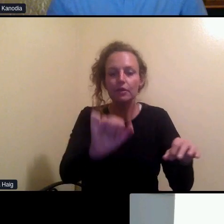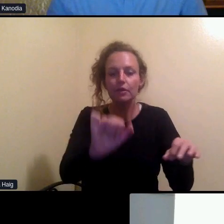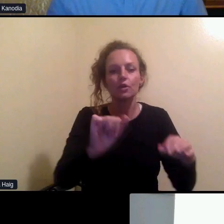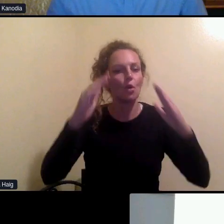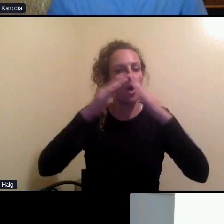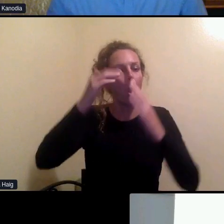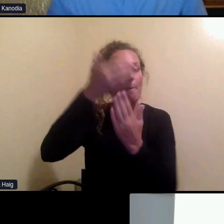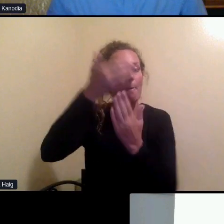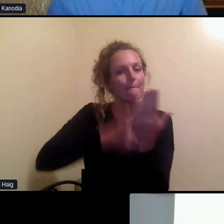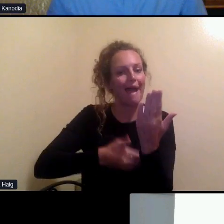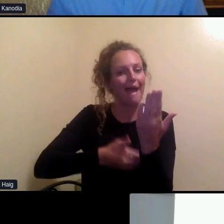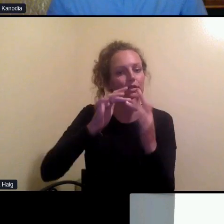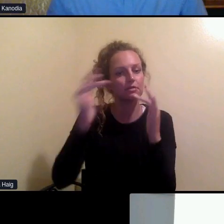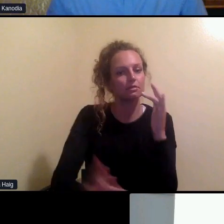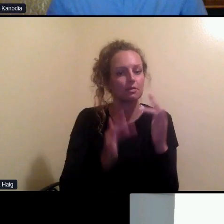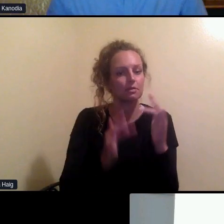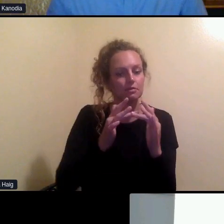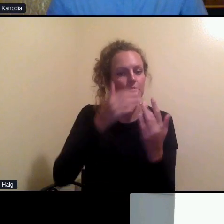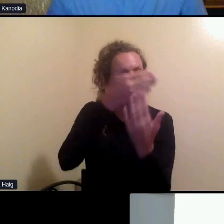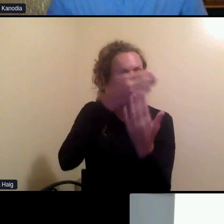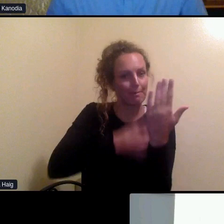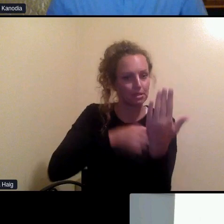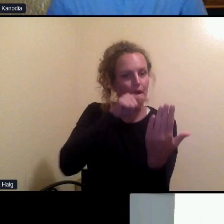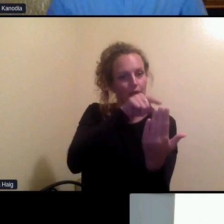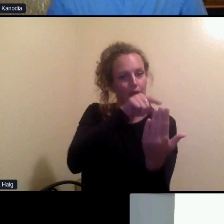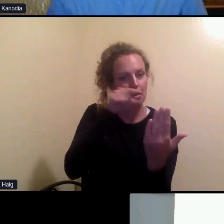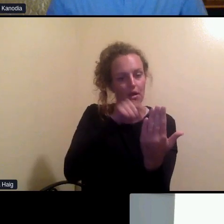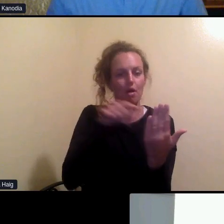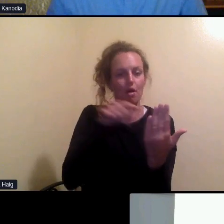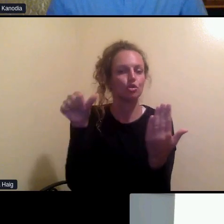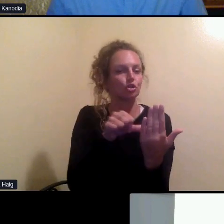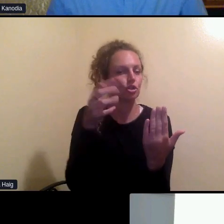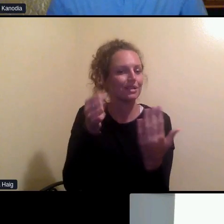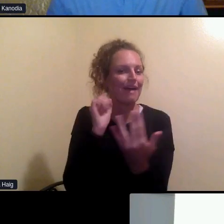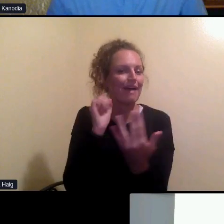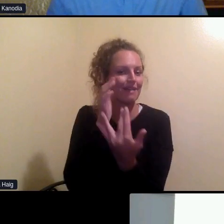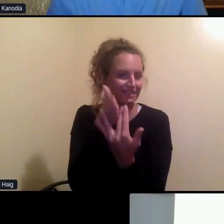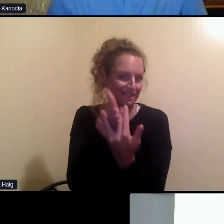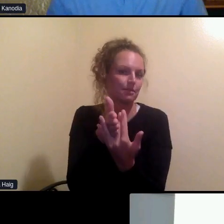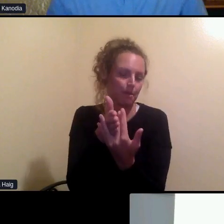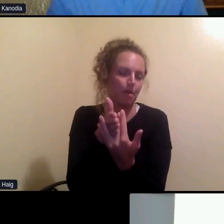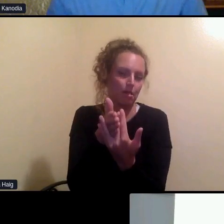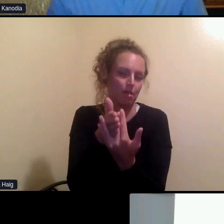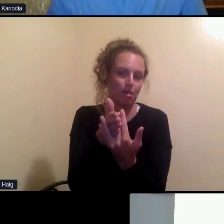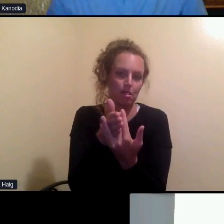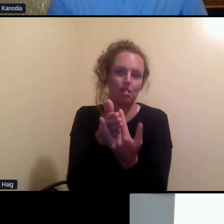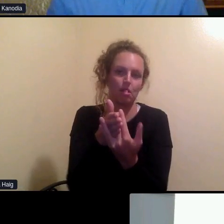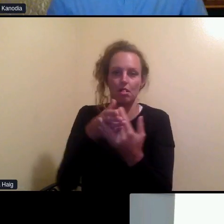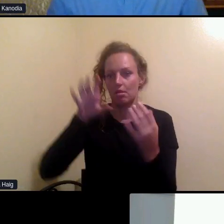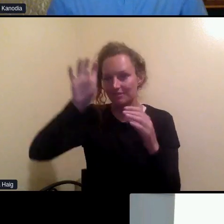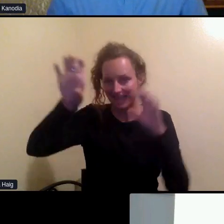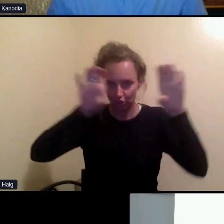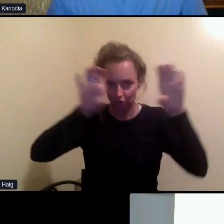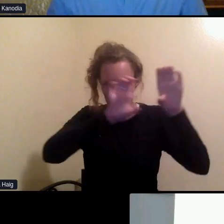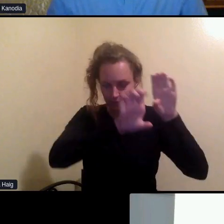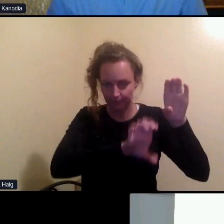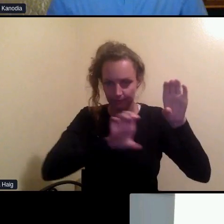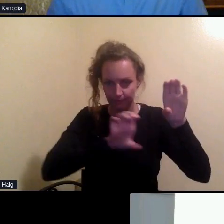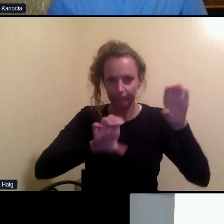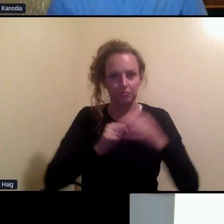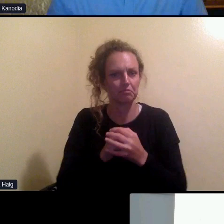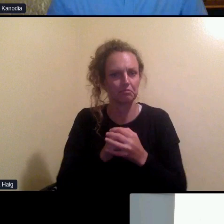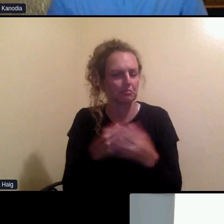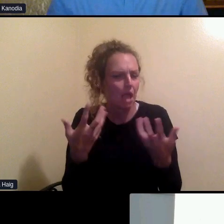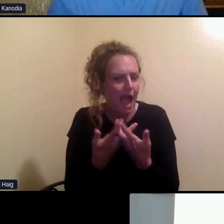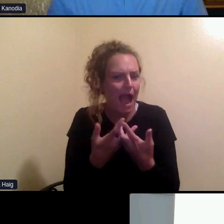accessibility information on your homepage. You don't have to drag and go here and there. It's right on your homepage. You'll have how to get information on